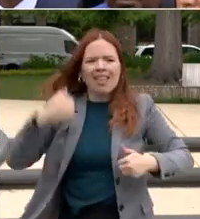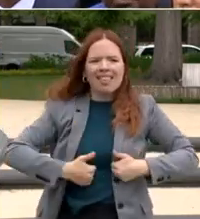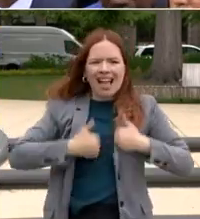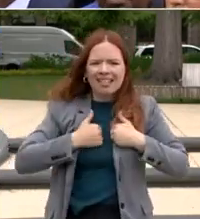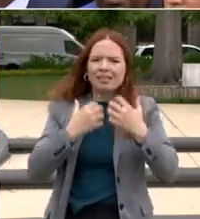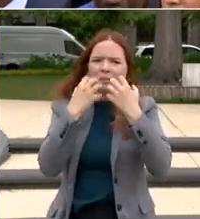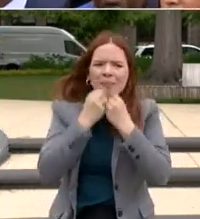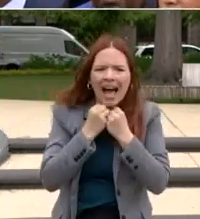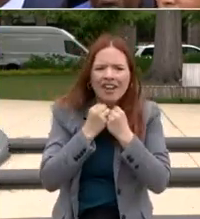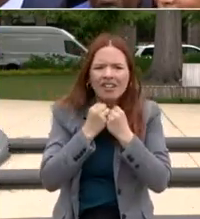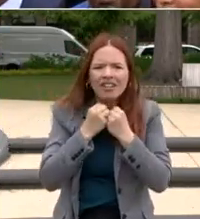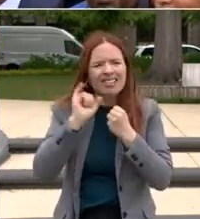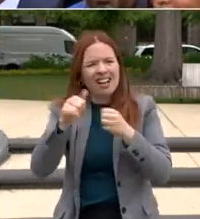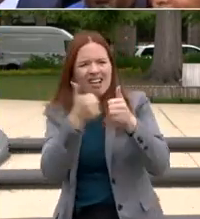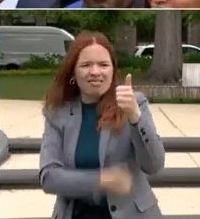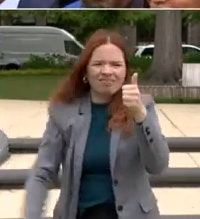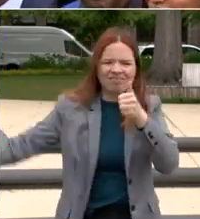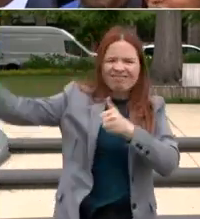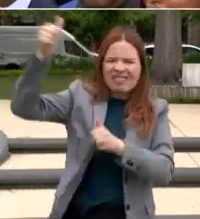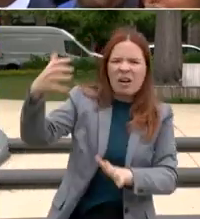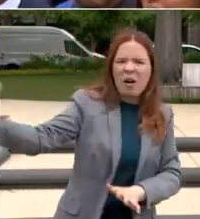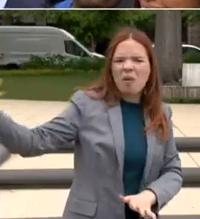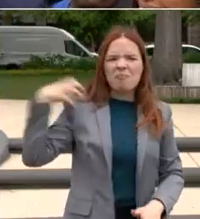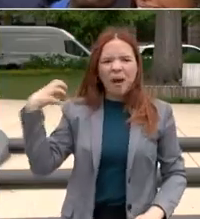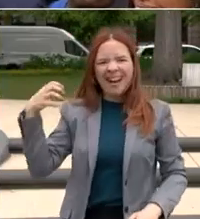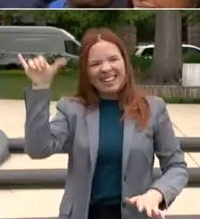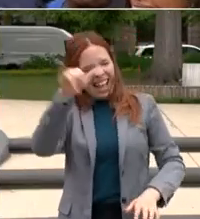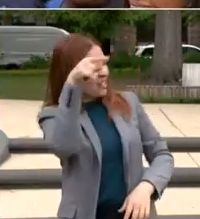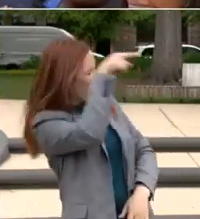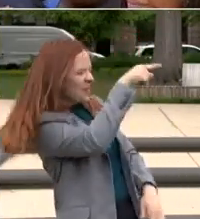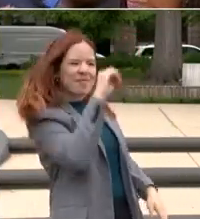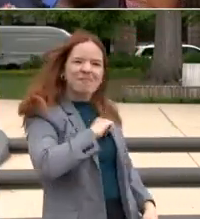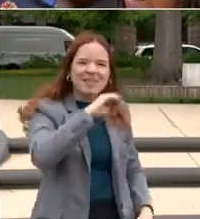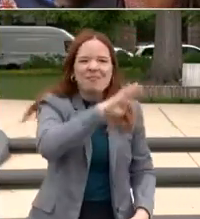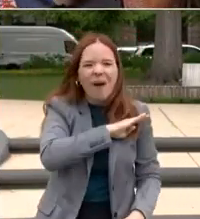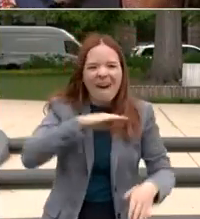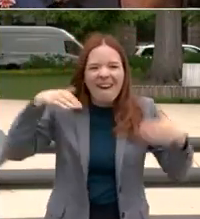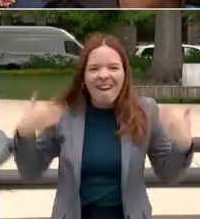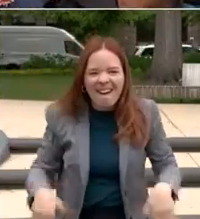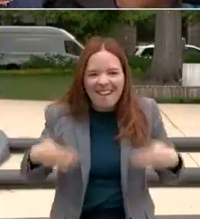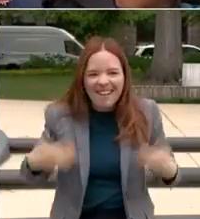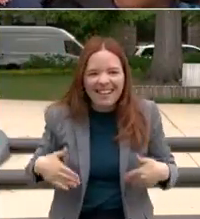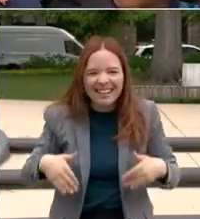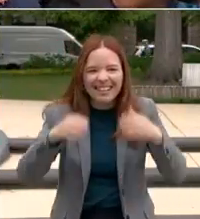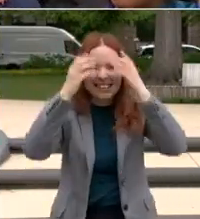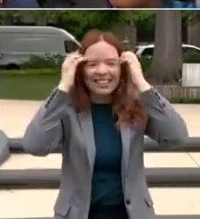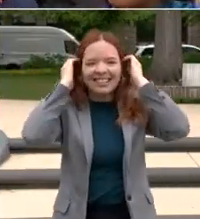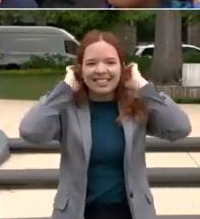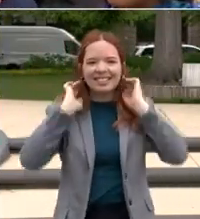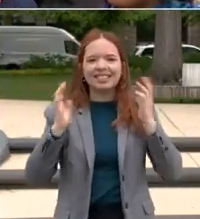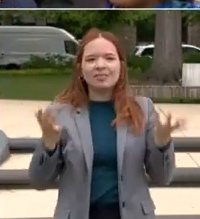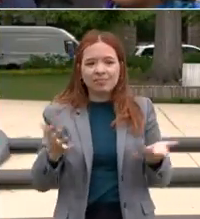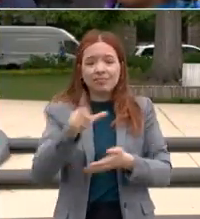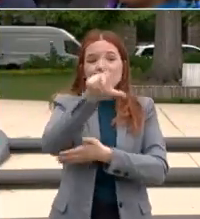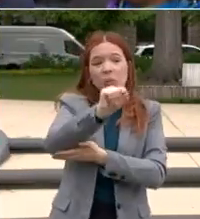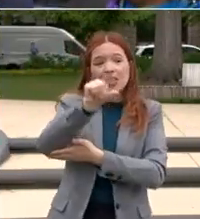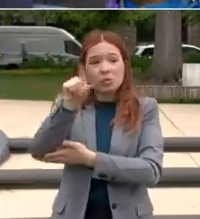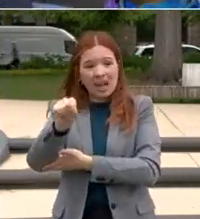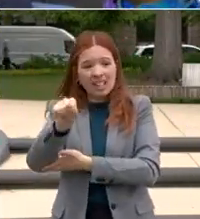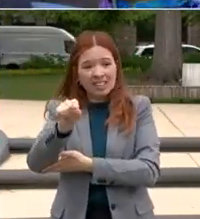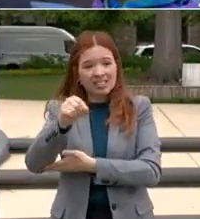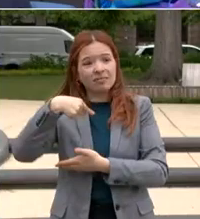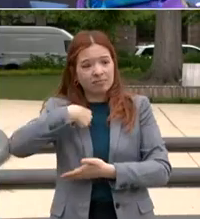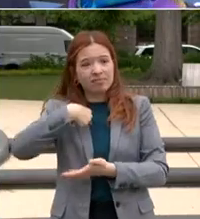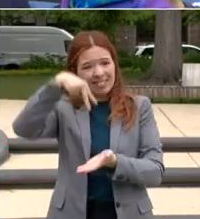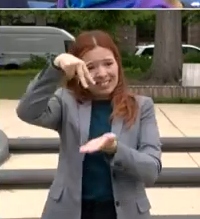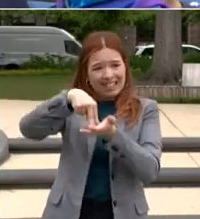only like Mayor Bowser could do. In 2020, I stood on the B in Black Lives Matter during